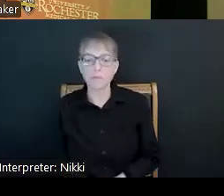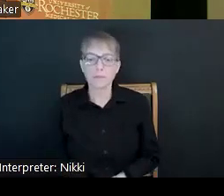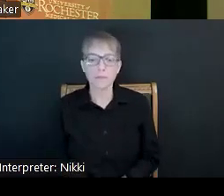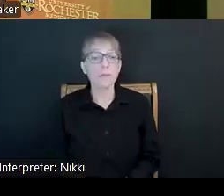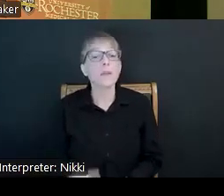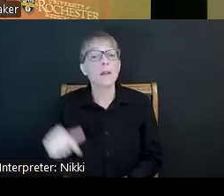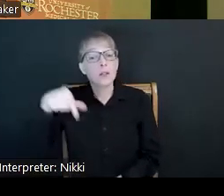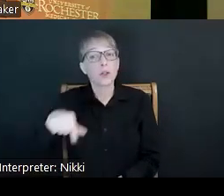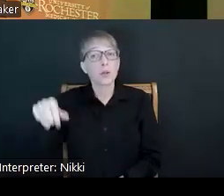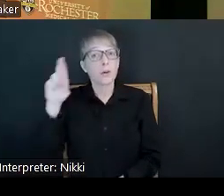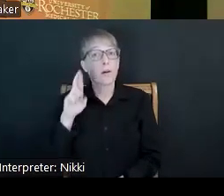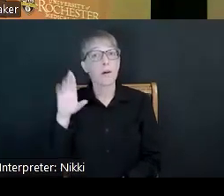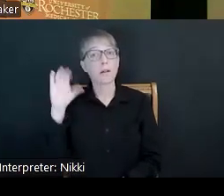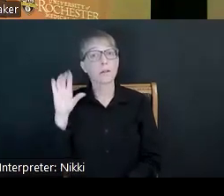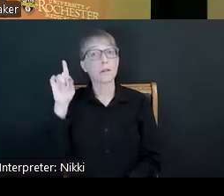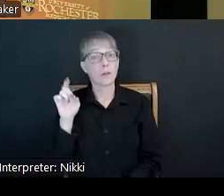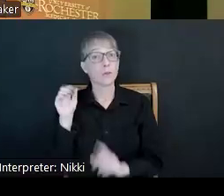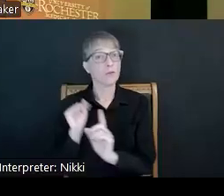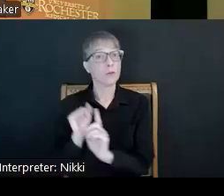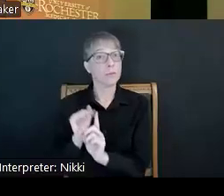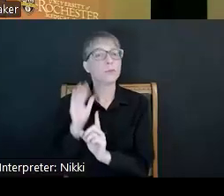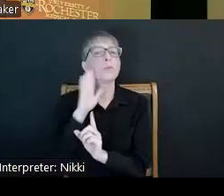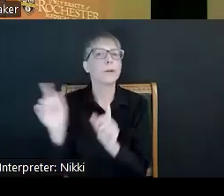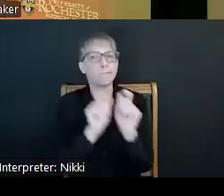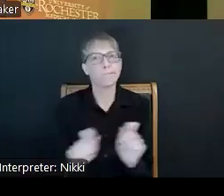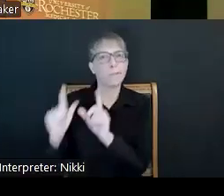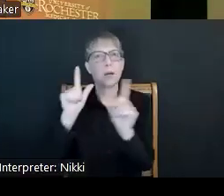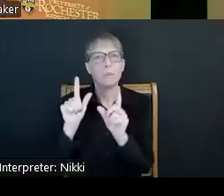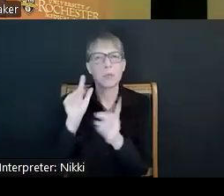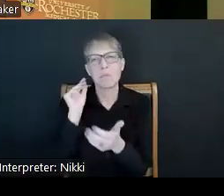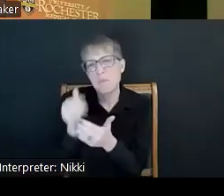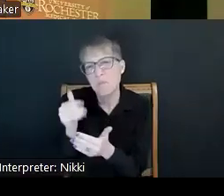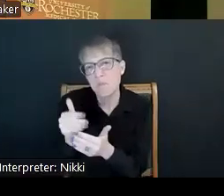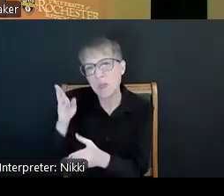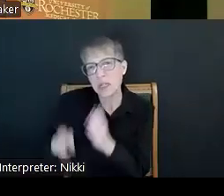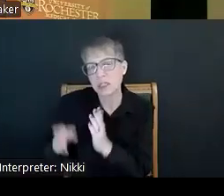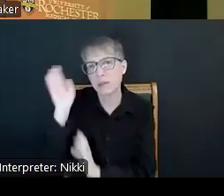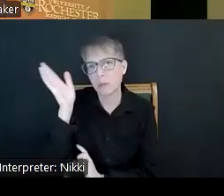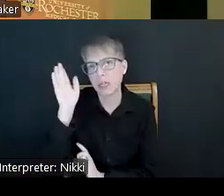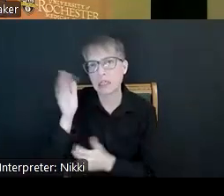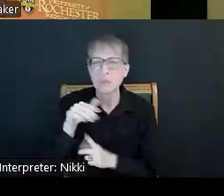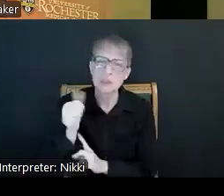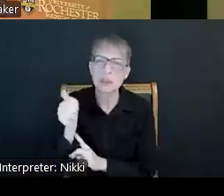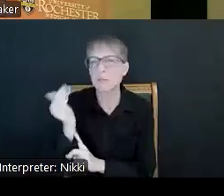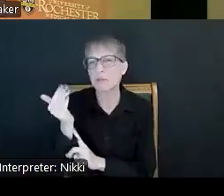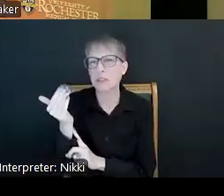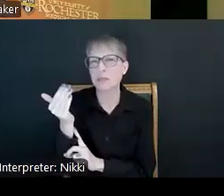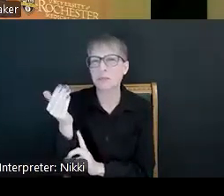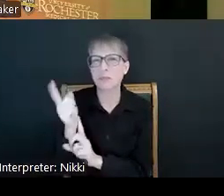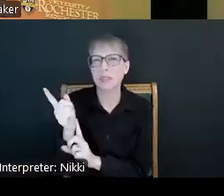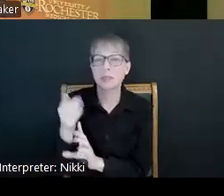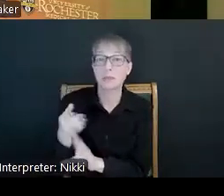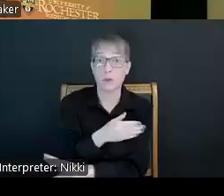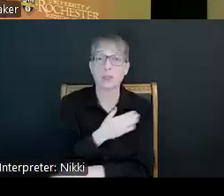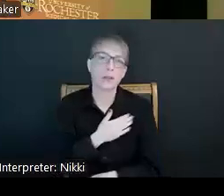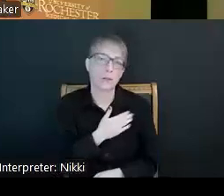up 10 to 15 minutes before the end of the presentation. And if you wouldn't mind either taking a screenshot, or we